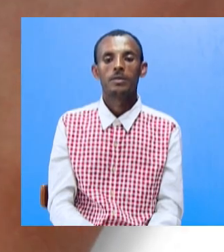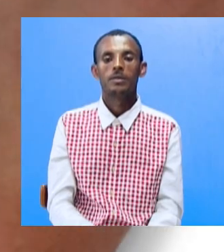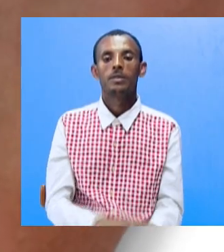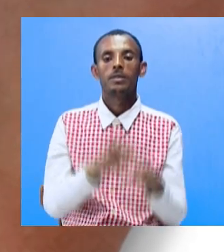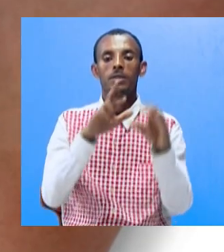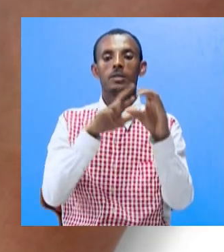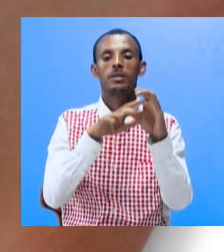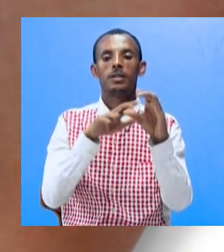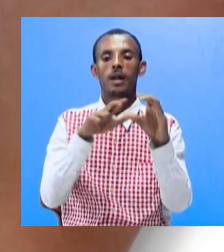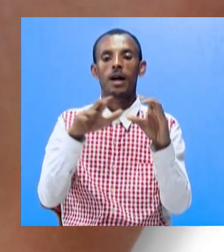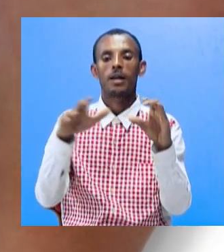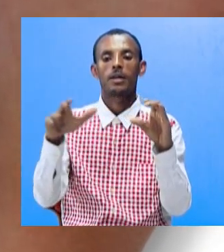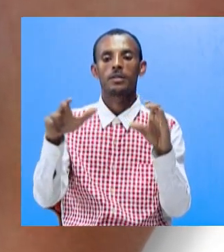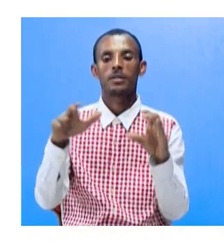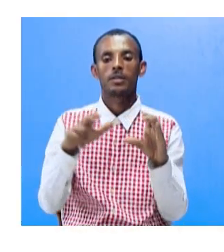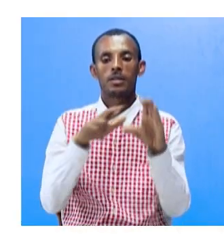radius